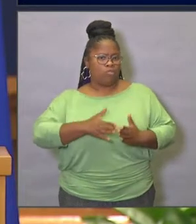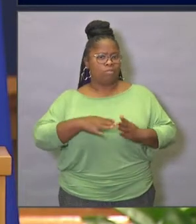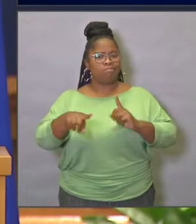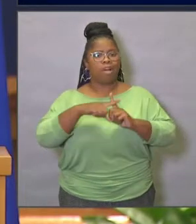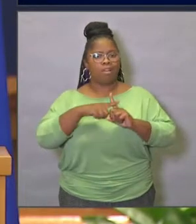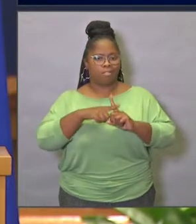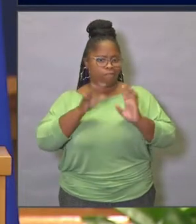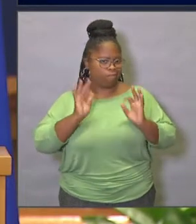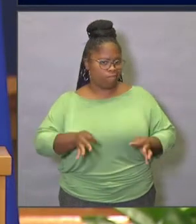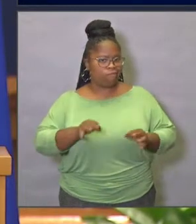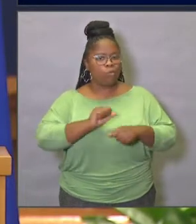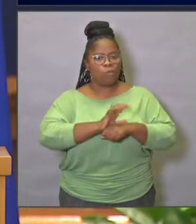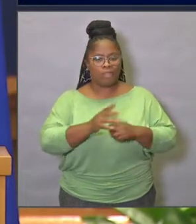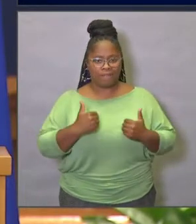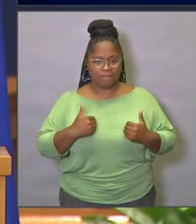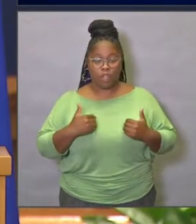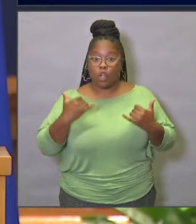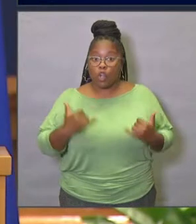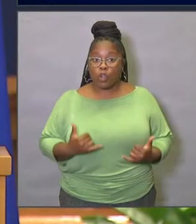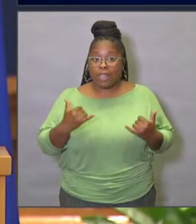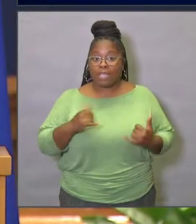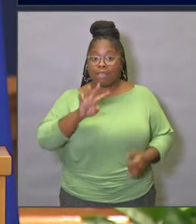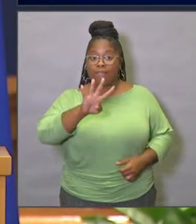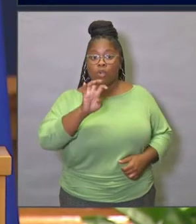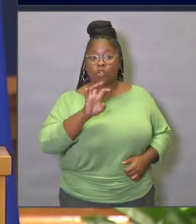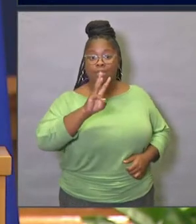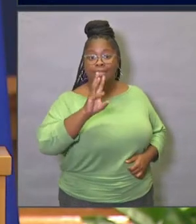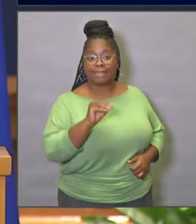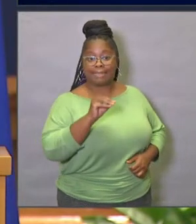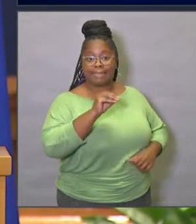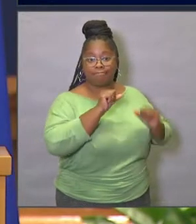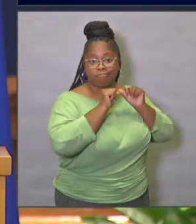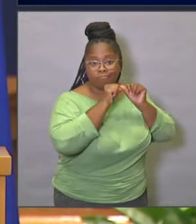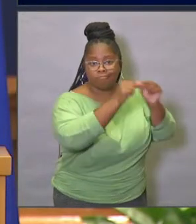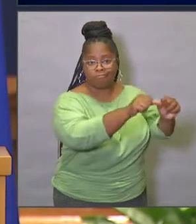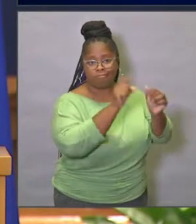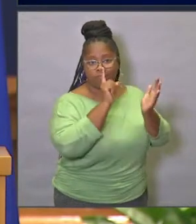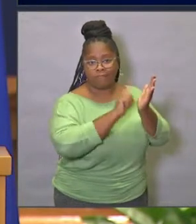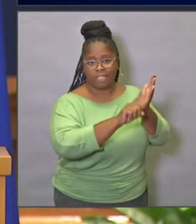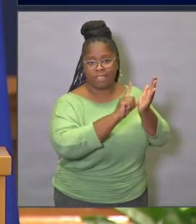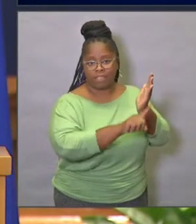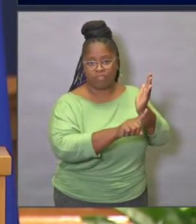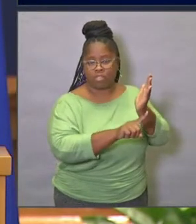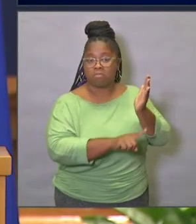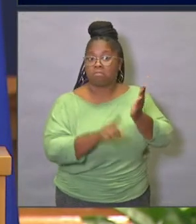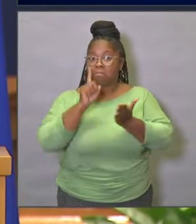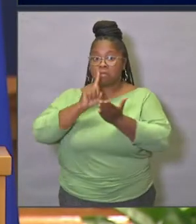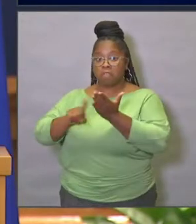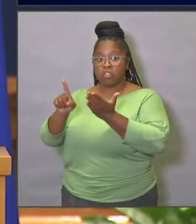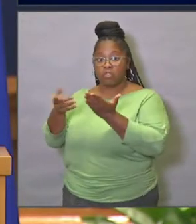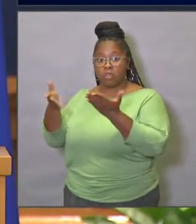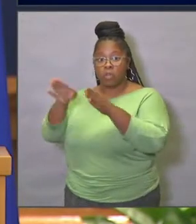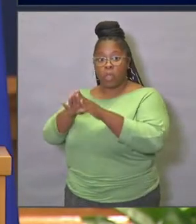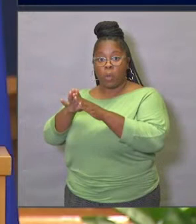COVID-19. Currently, we have 460 ongoing investigations, and we've closed